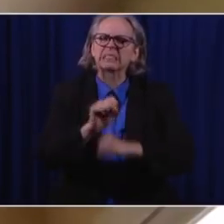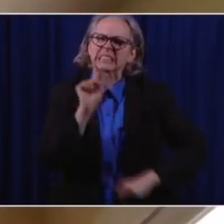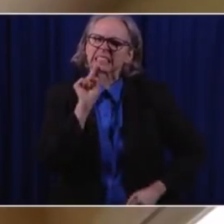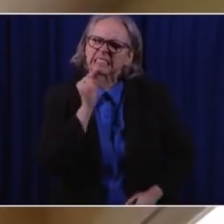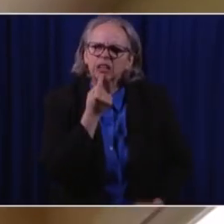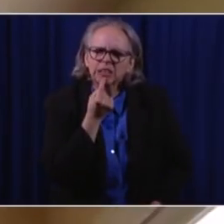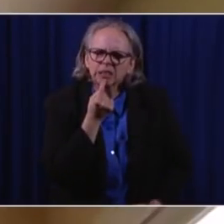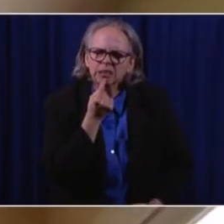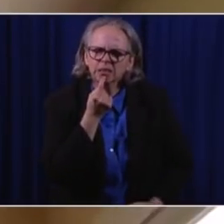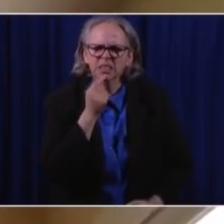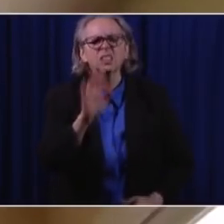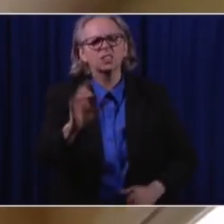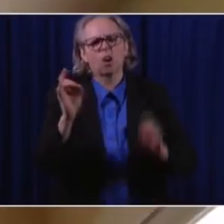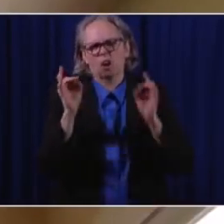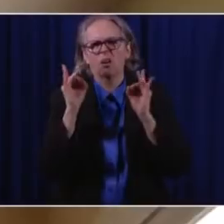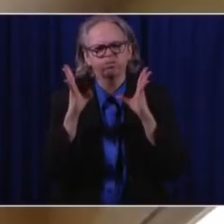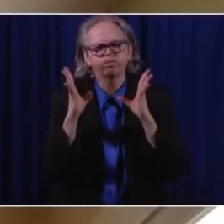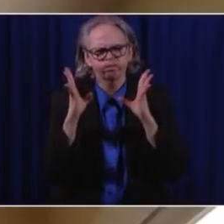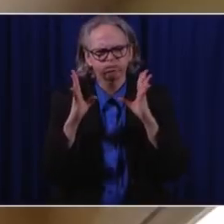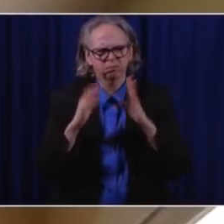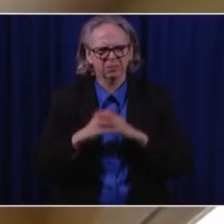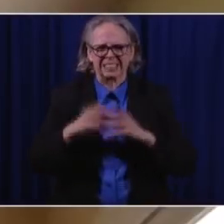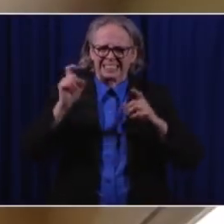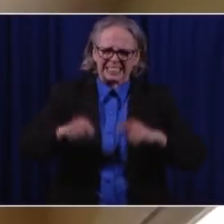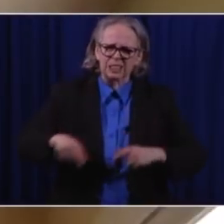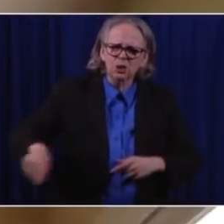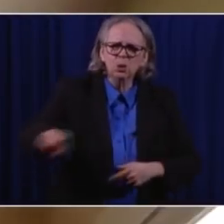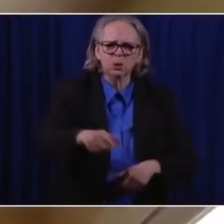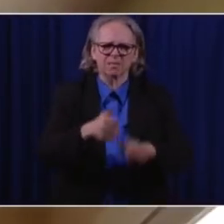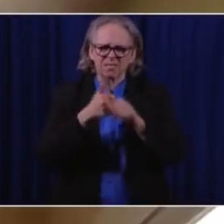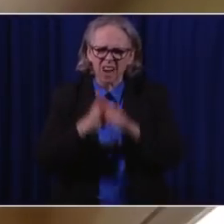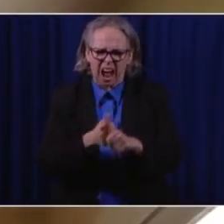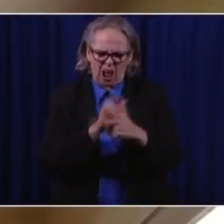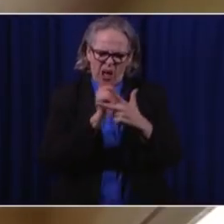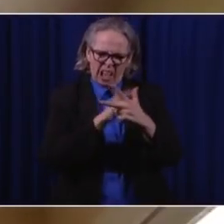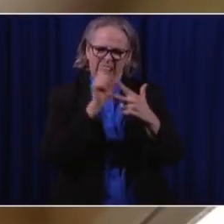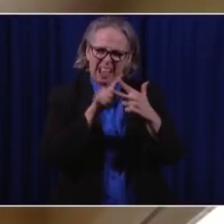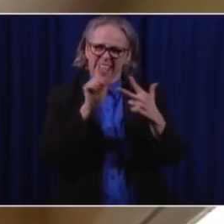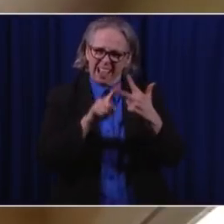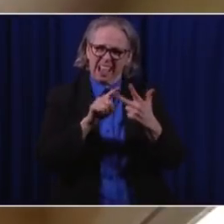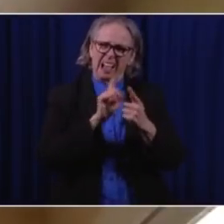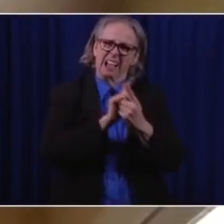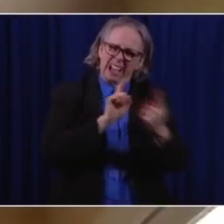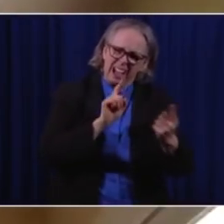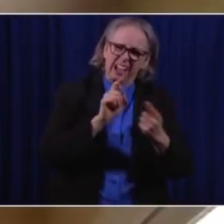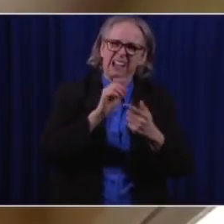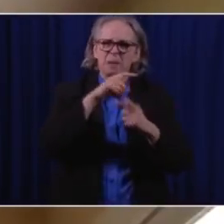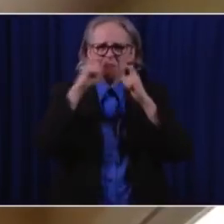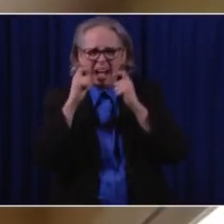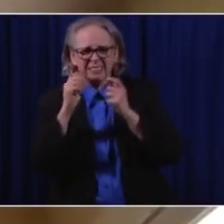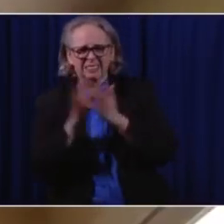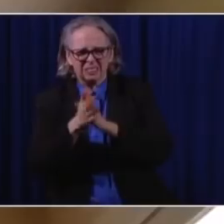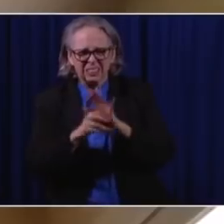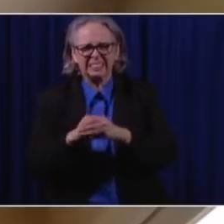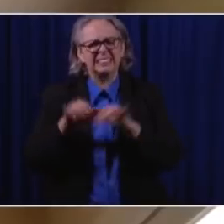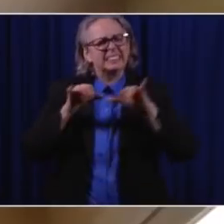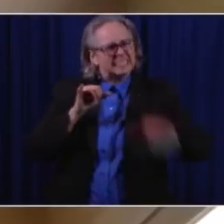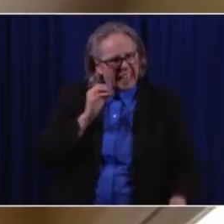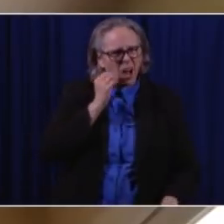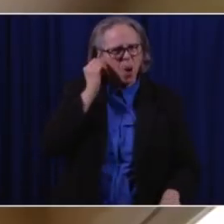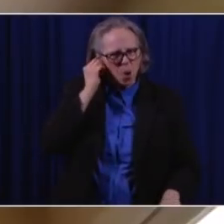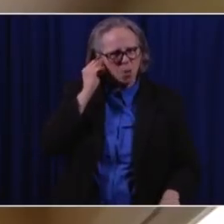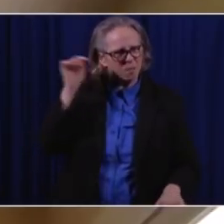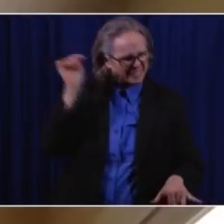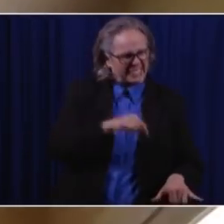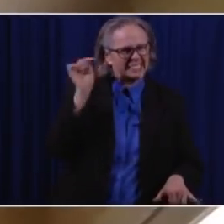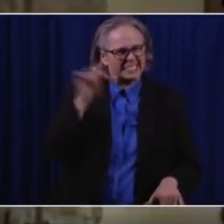to follow these guidelines, mask, distance, and when we don't need to go out, we don't go out. Cheryl, I think you were